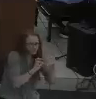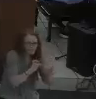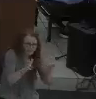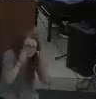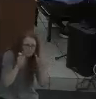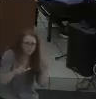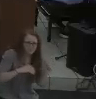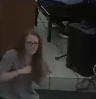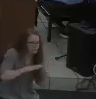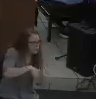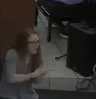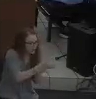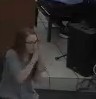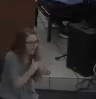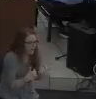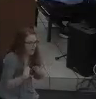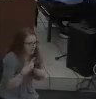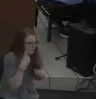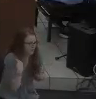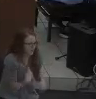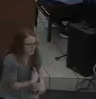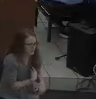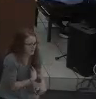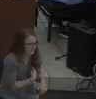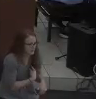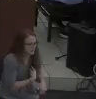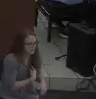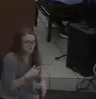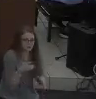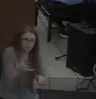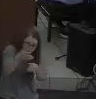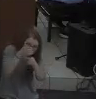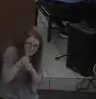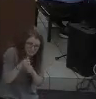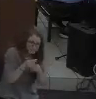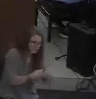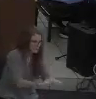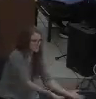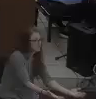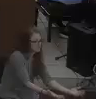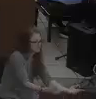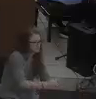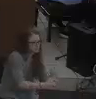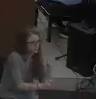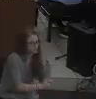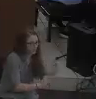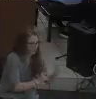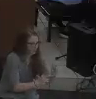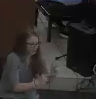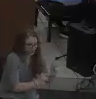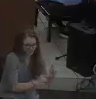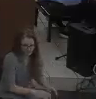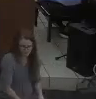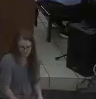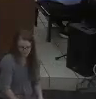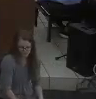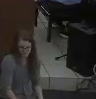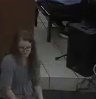God has for us, and open hands to both receive and to give away all we